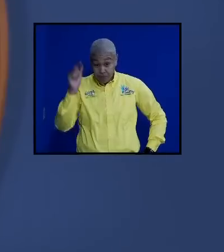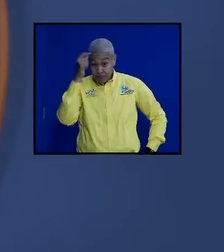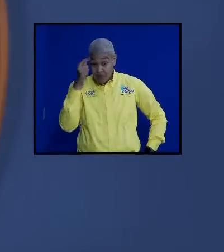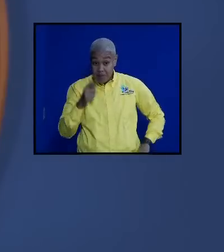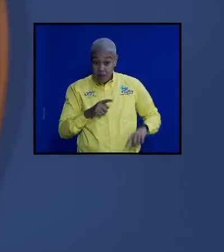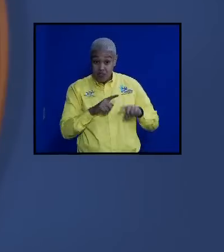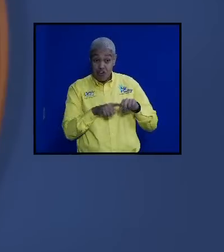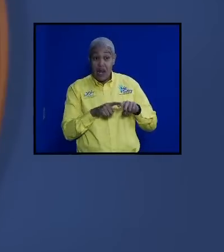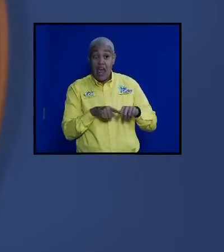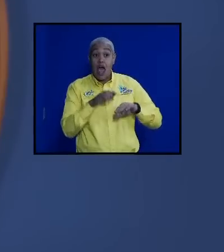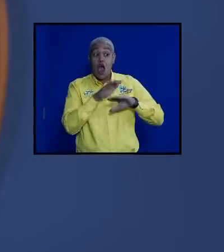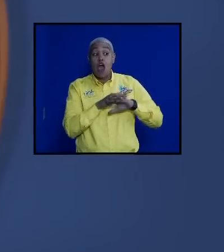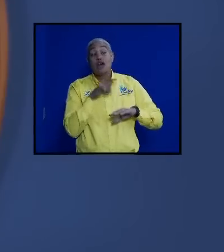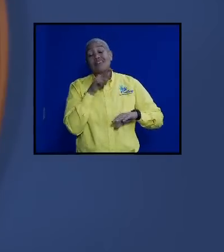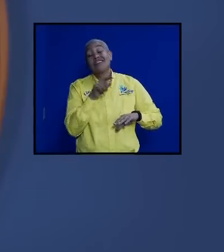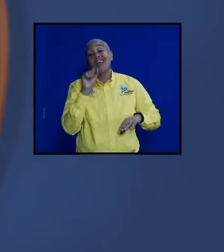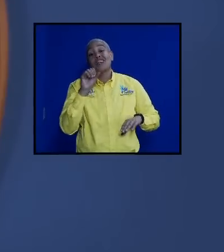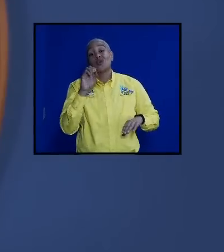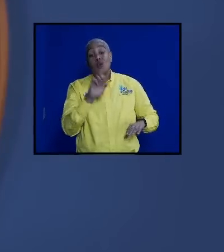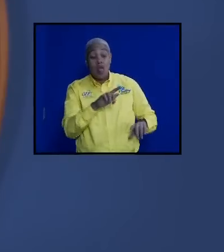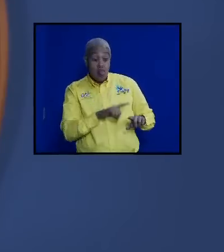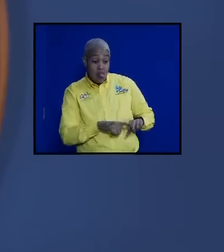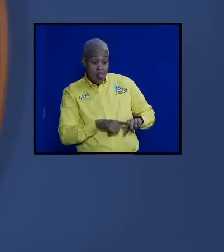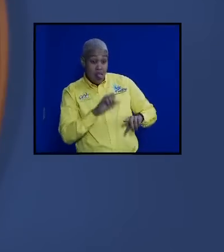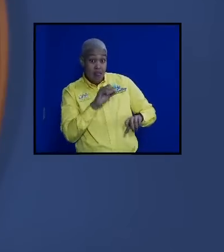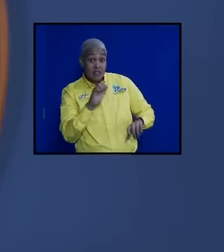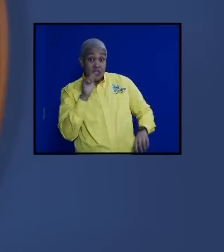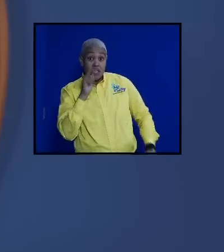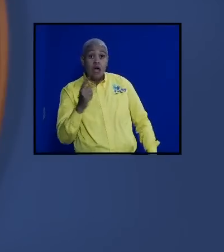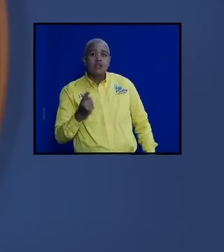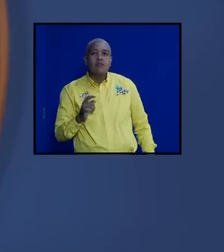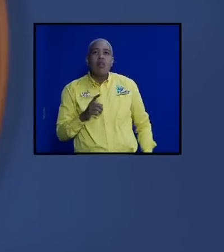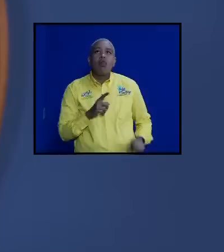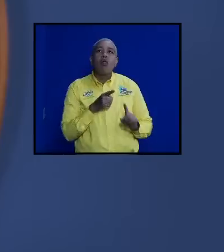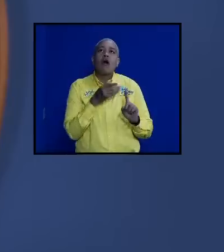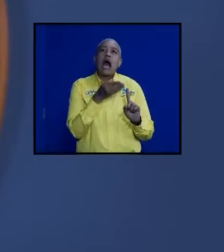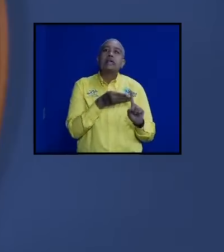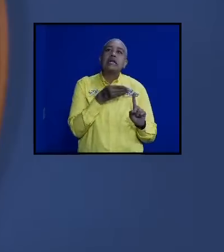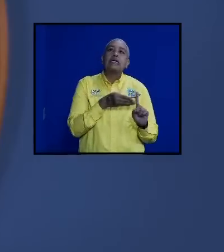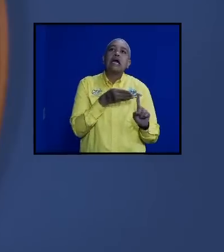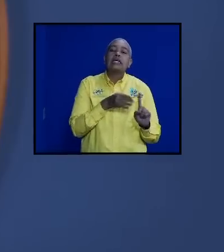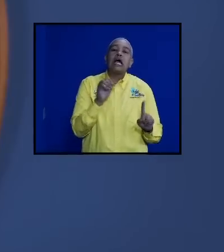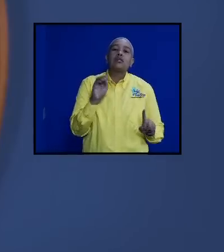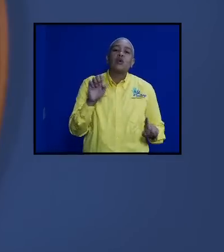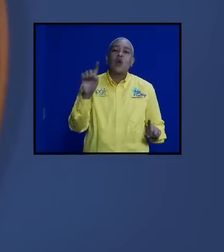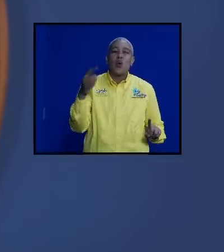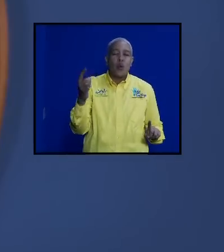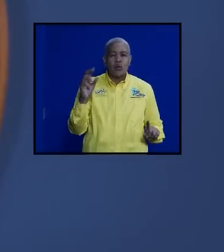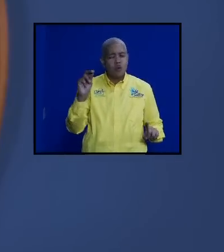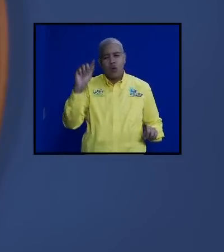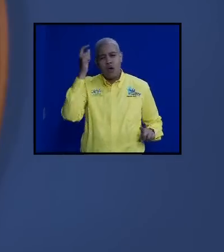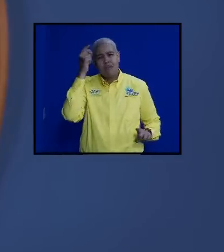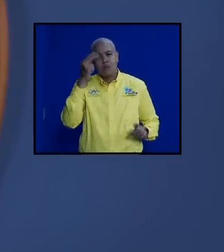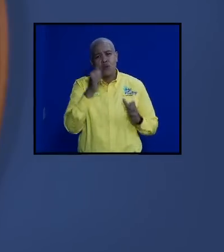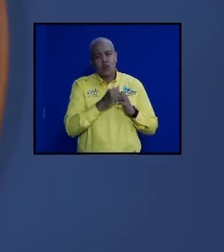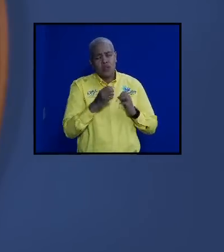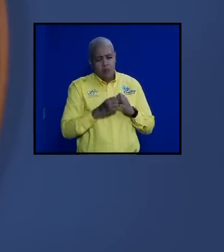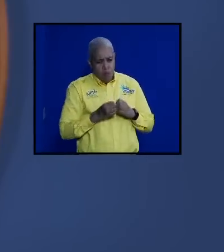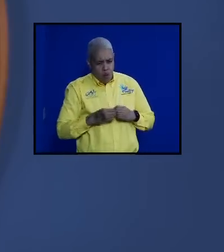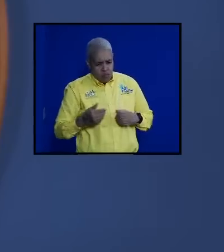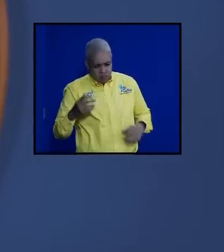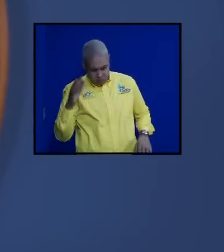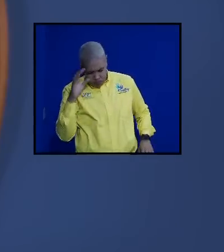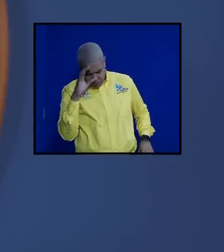reliance on the state of public emergency is not singular. The government uses it with great discernment and when there